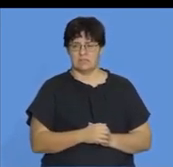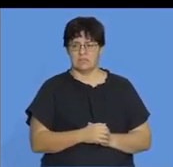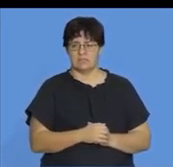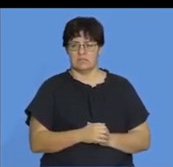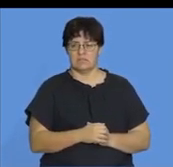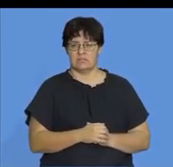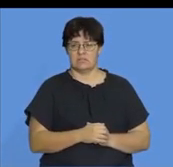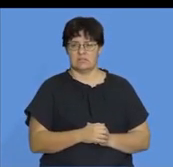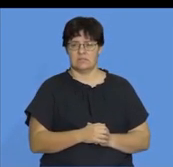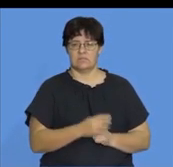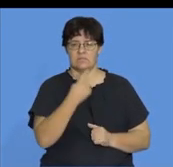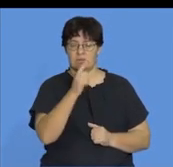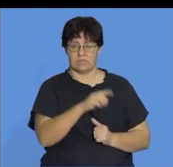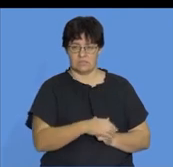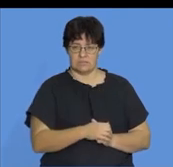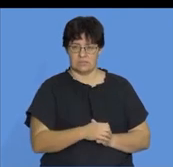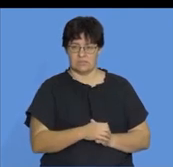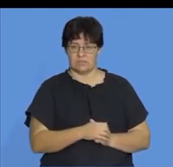X, okay,